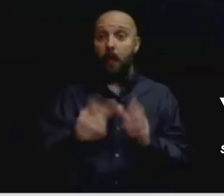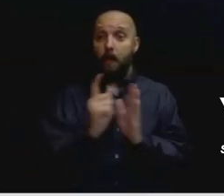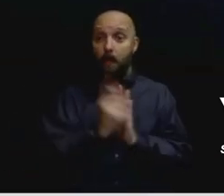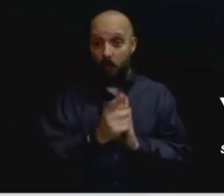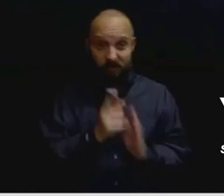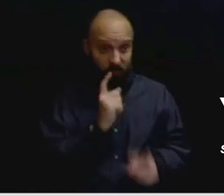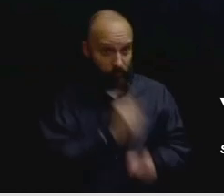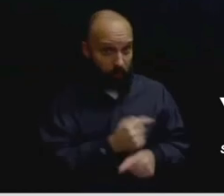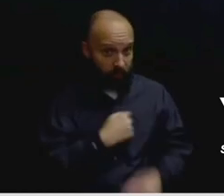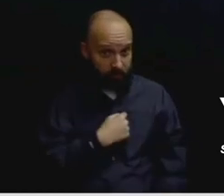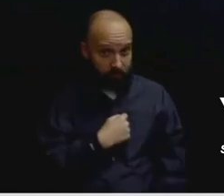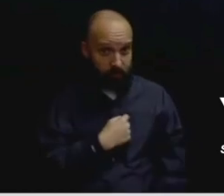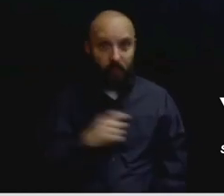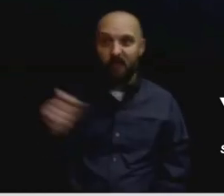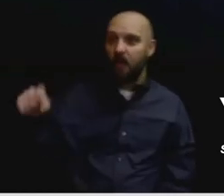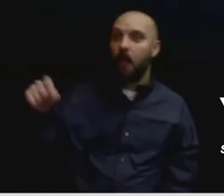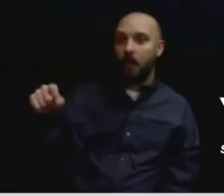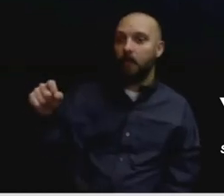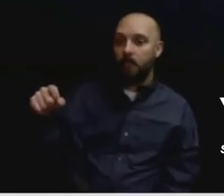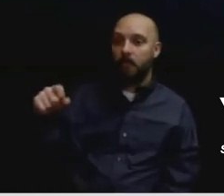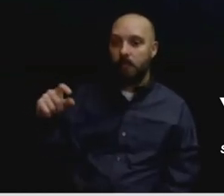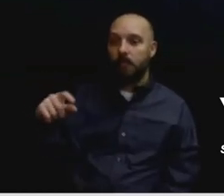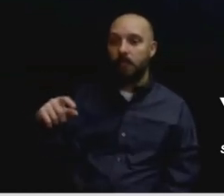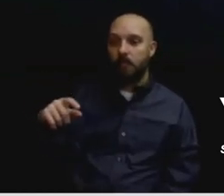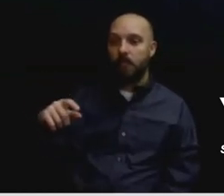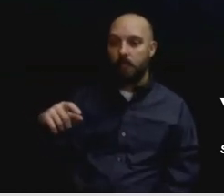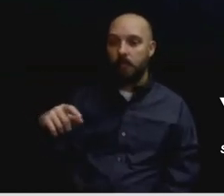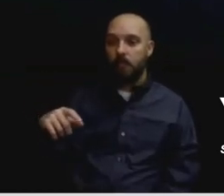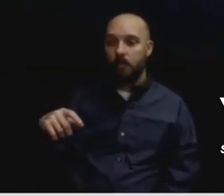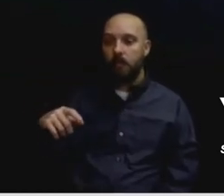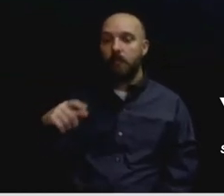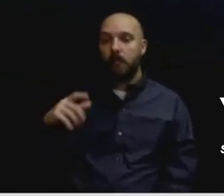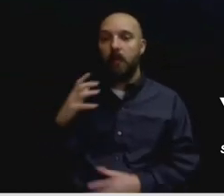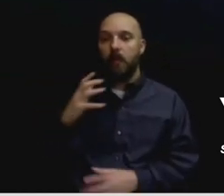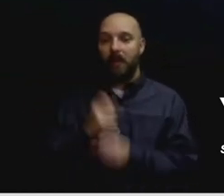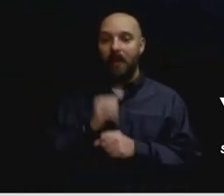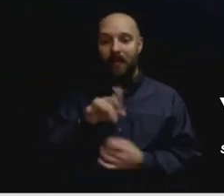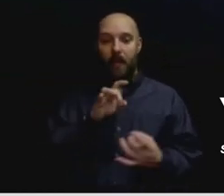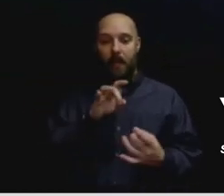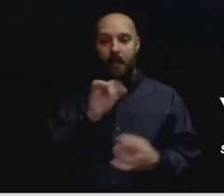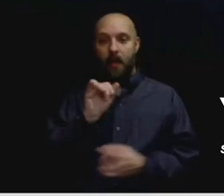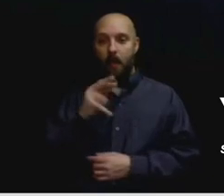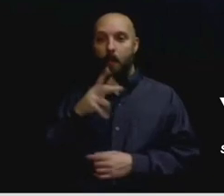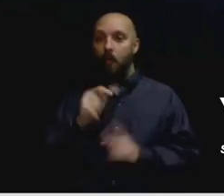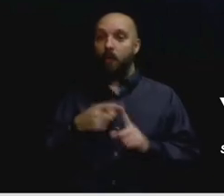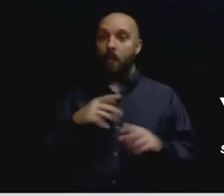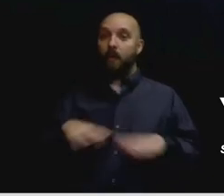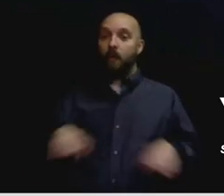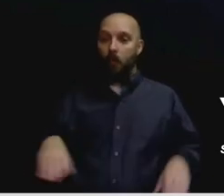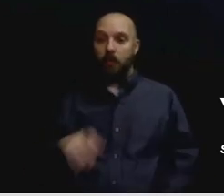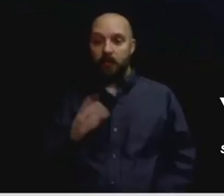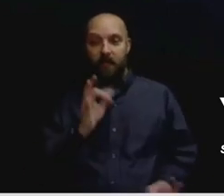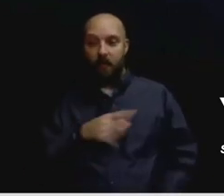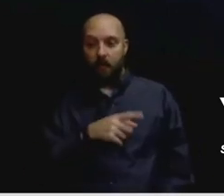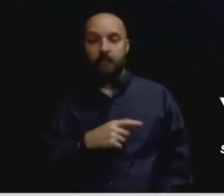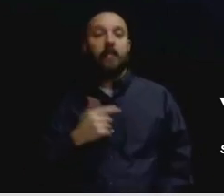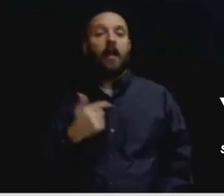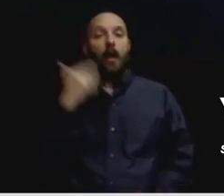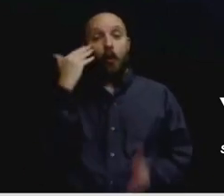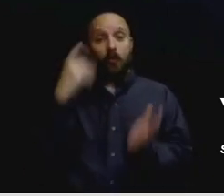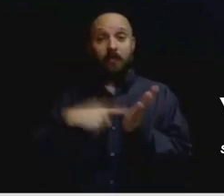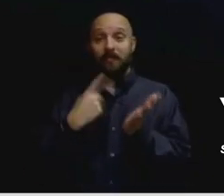right? Yeah, for getting proprioceptive input via the floor. Yeah, absolutely. And I know sometimes if we're